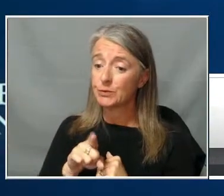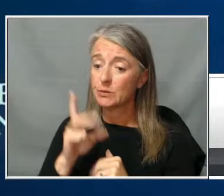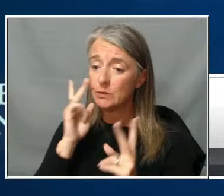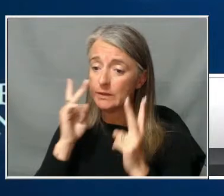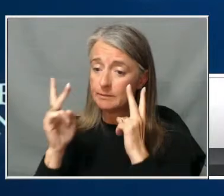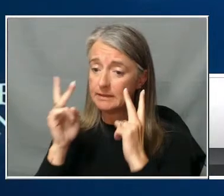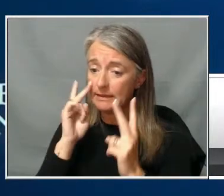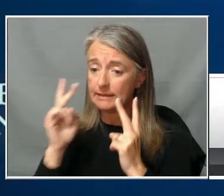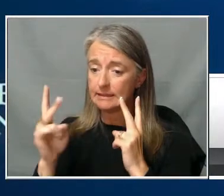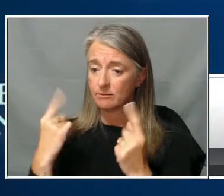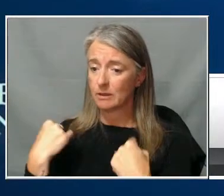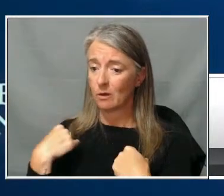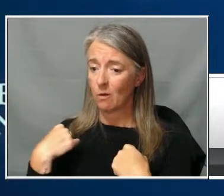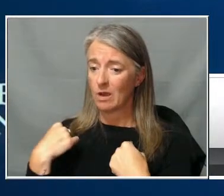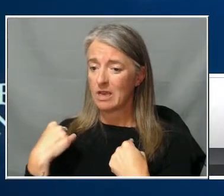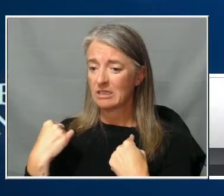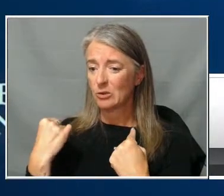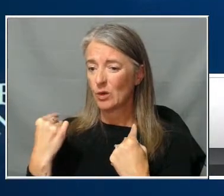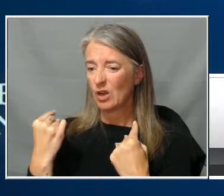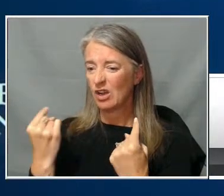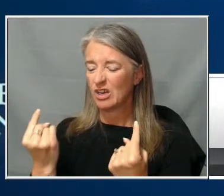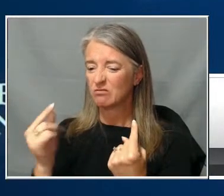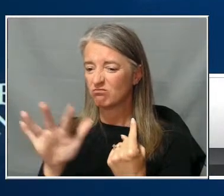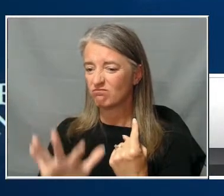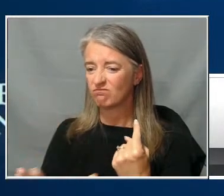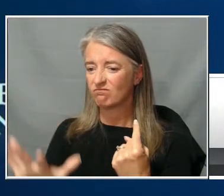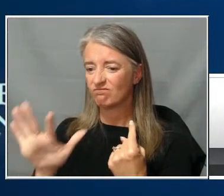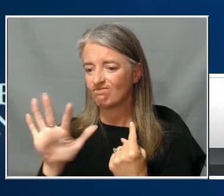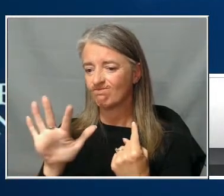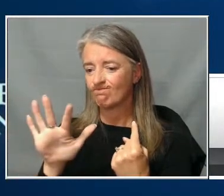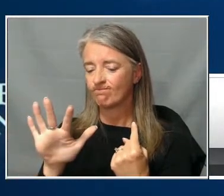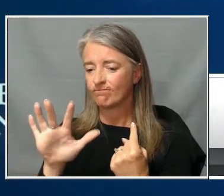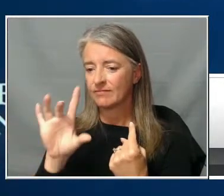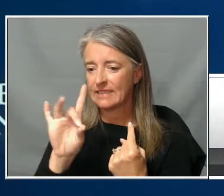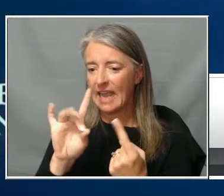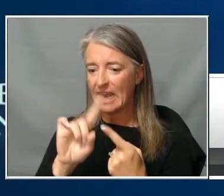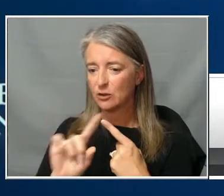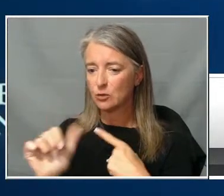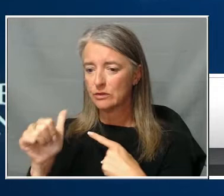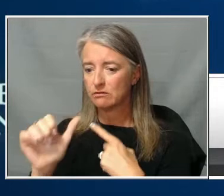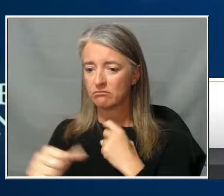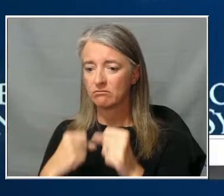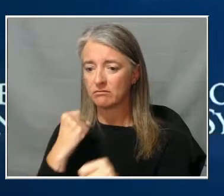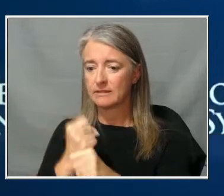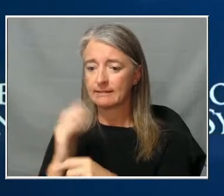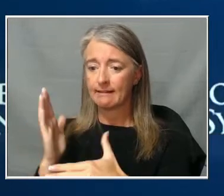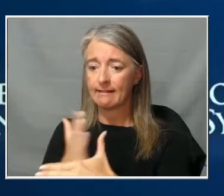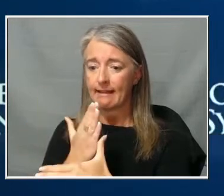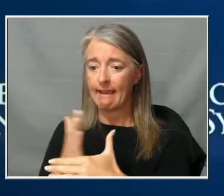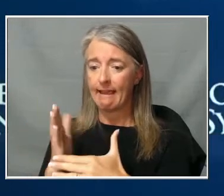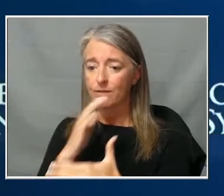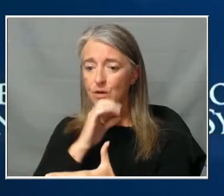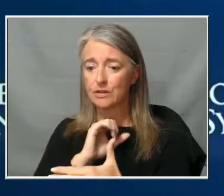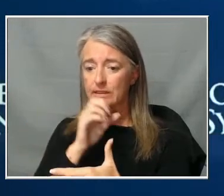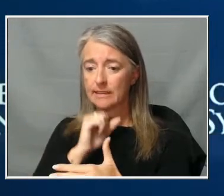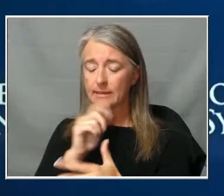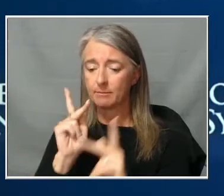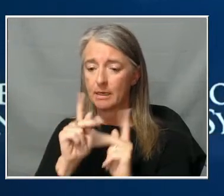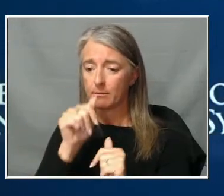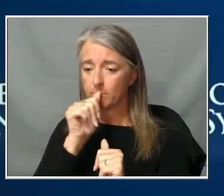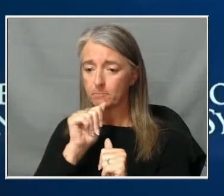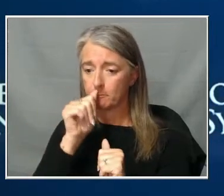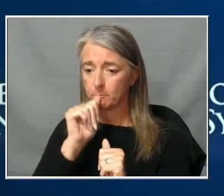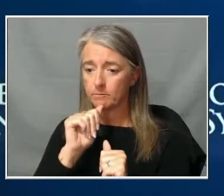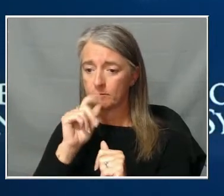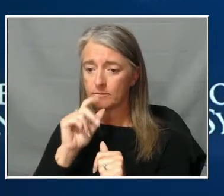been going on probably for about the past 8 to 10 years, that the average age of people suffering from